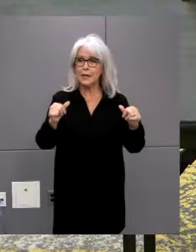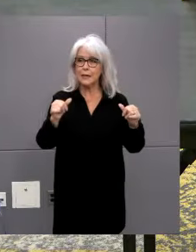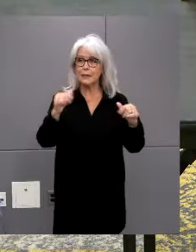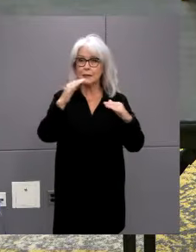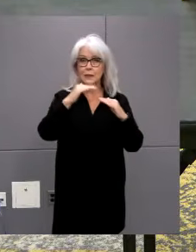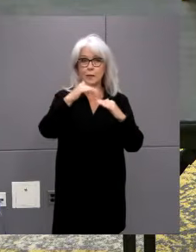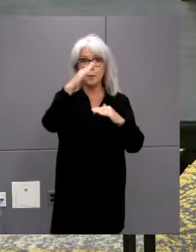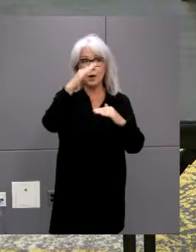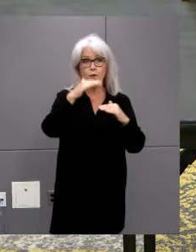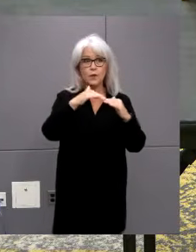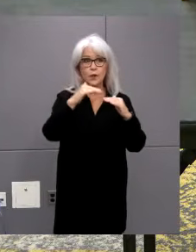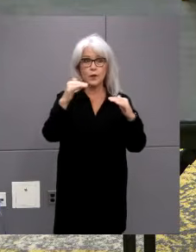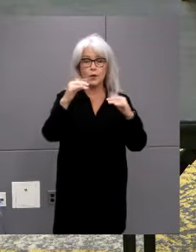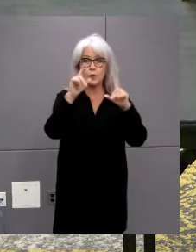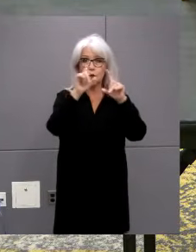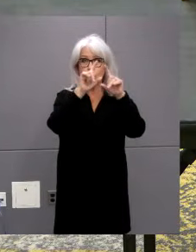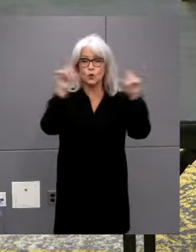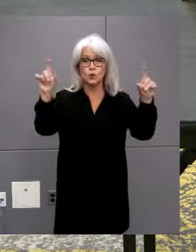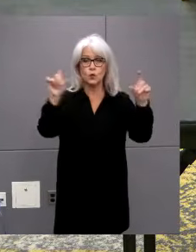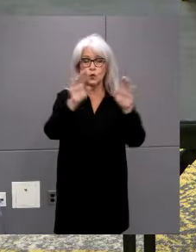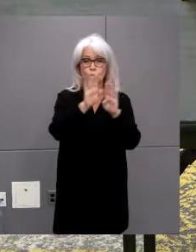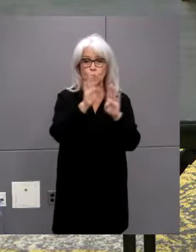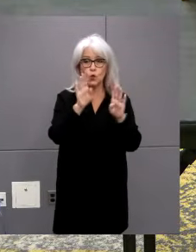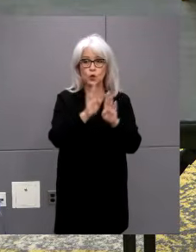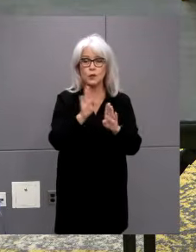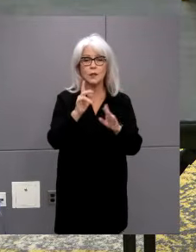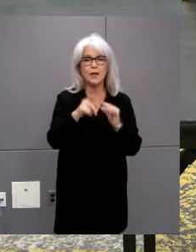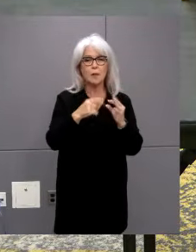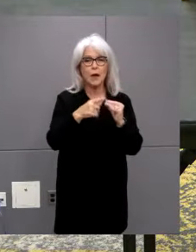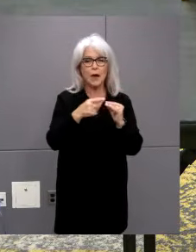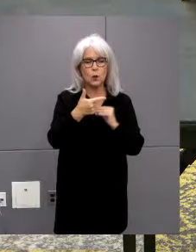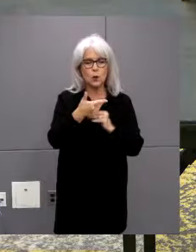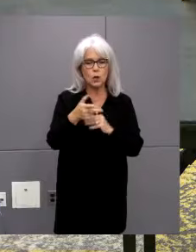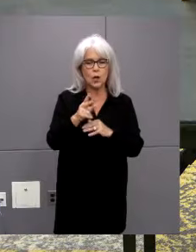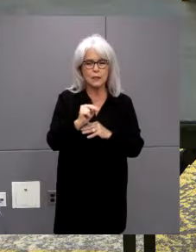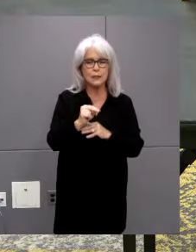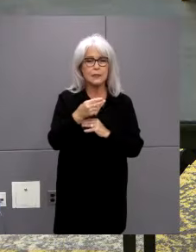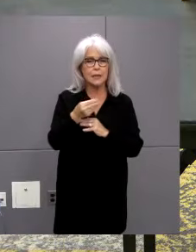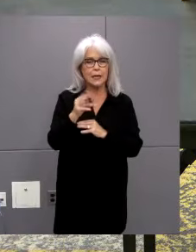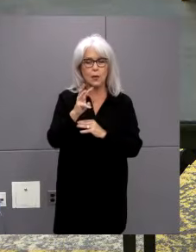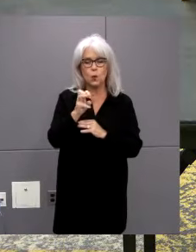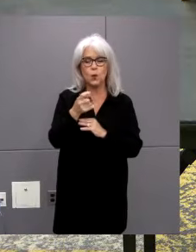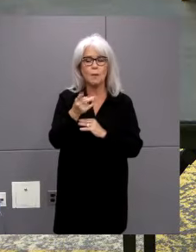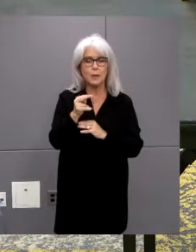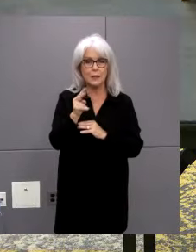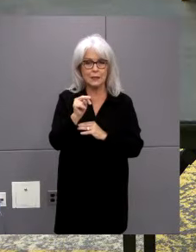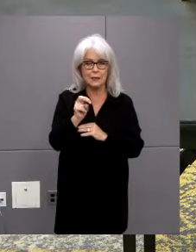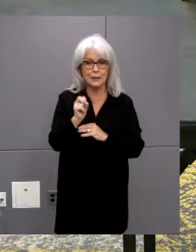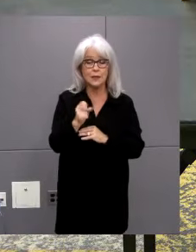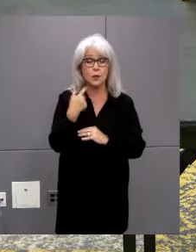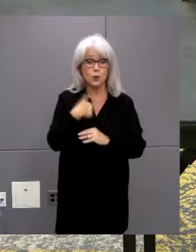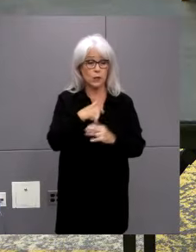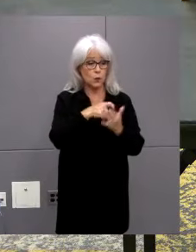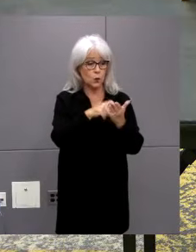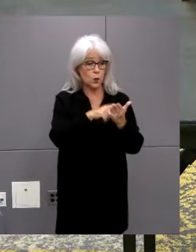doors about the pistols and the weapons. So we wrote a letter, and we addressed